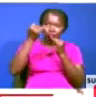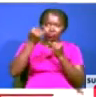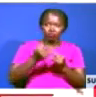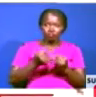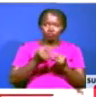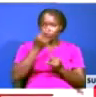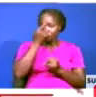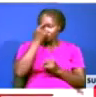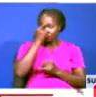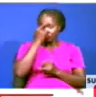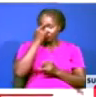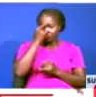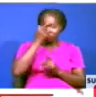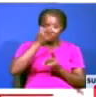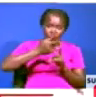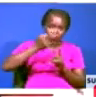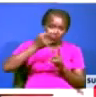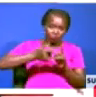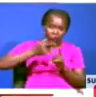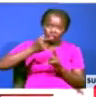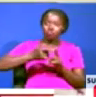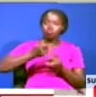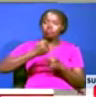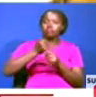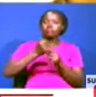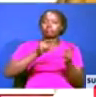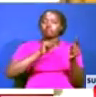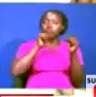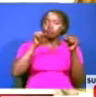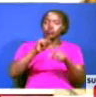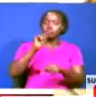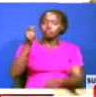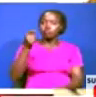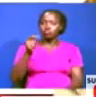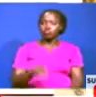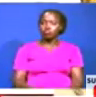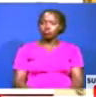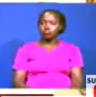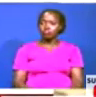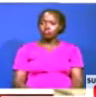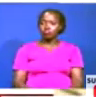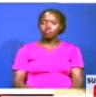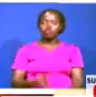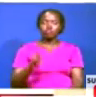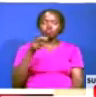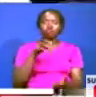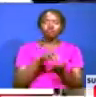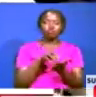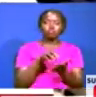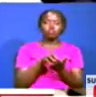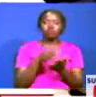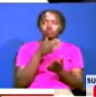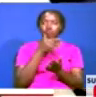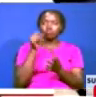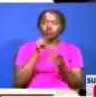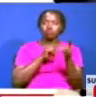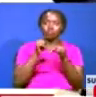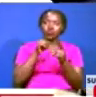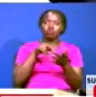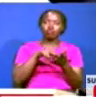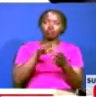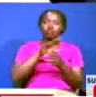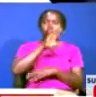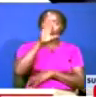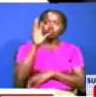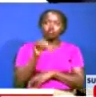Indian filmmakers to come and produce their films in Kenya. Kenya scooped the second position for the best tourism stand in Africa